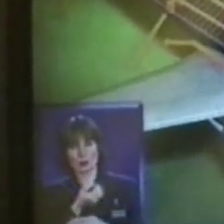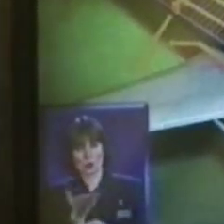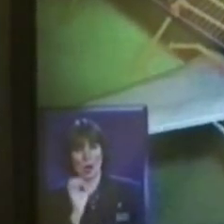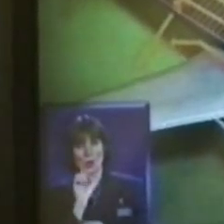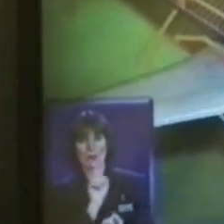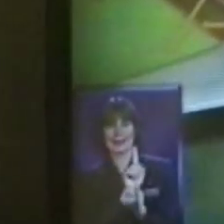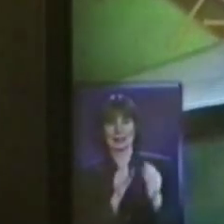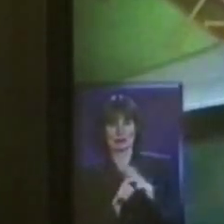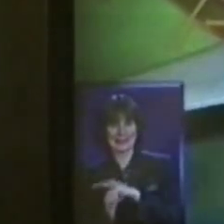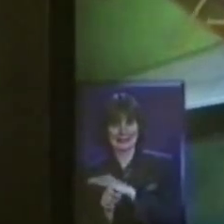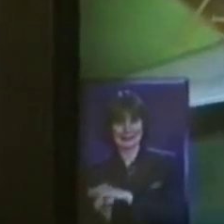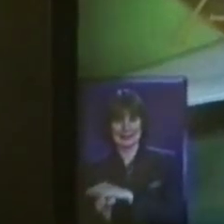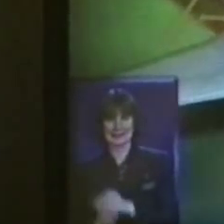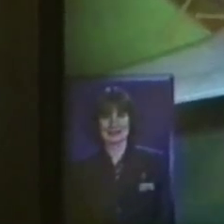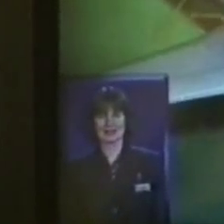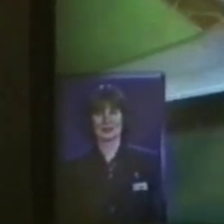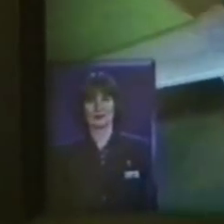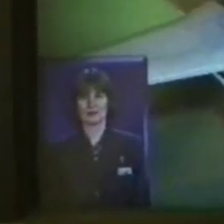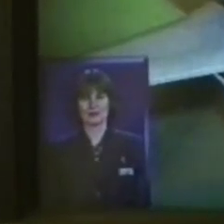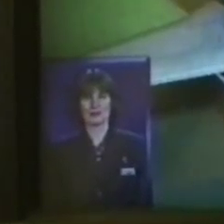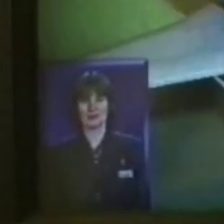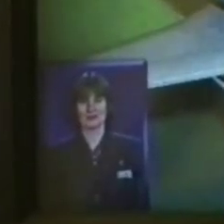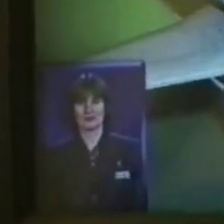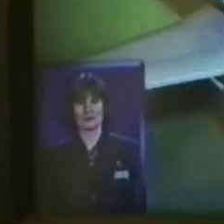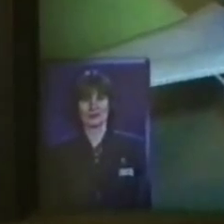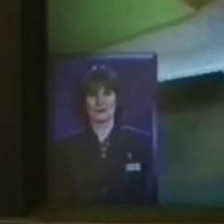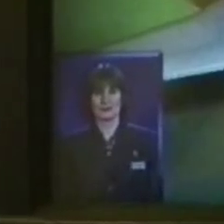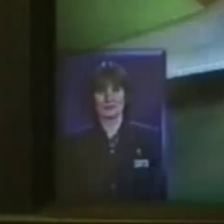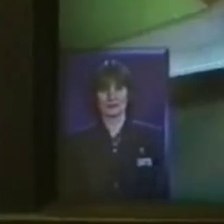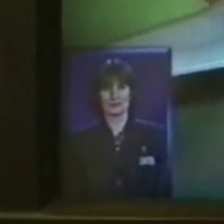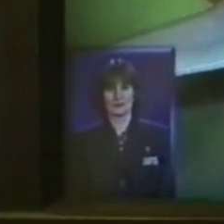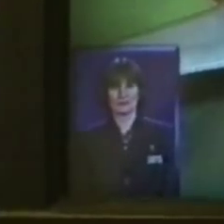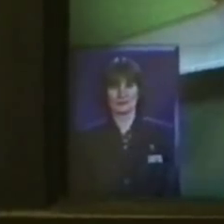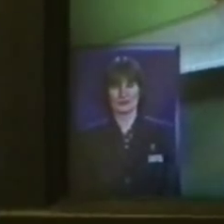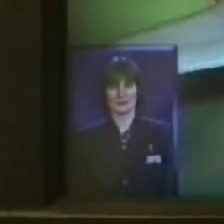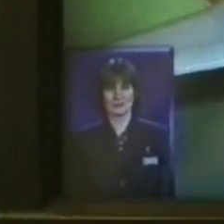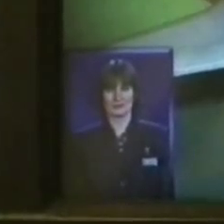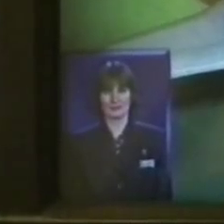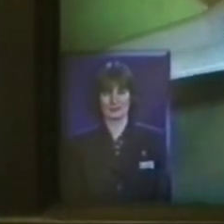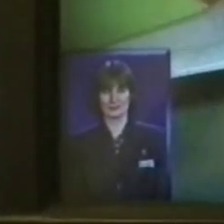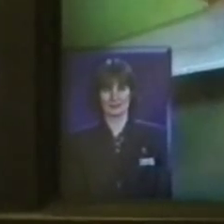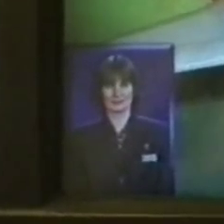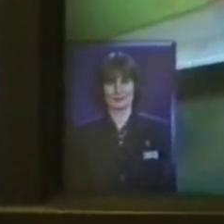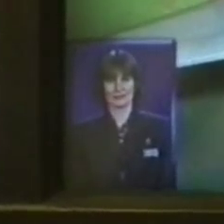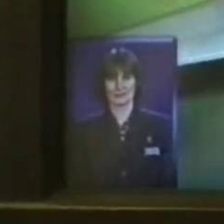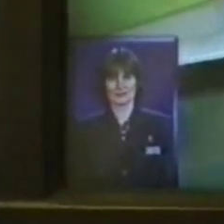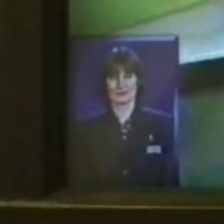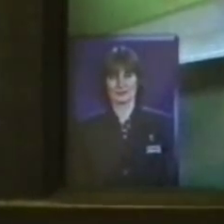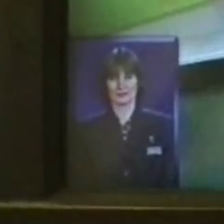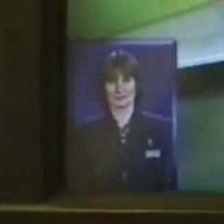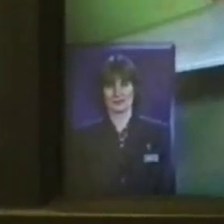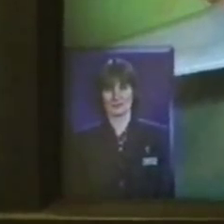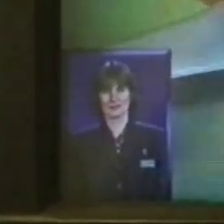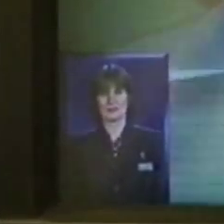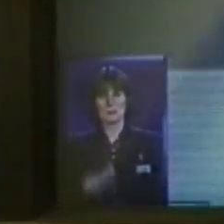On the upper deck, there is an emergency exit on each side. Your crew will now point out the exits nearest to you.